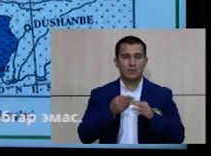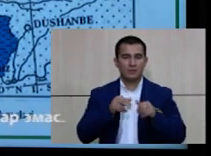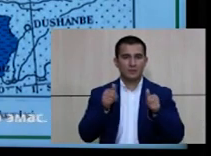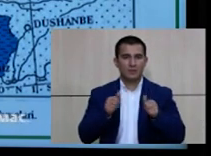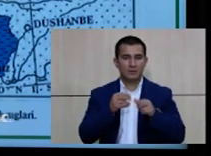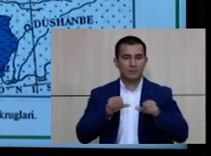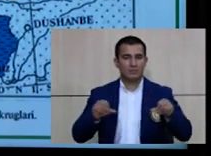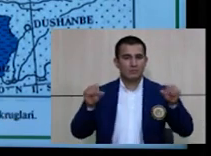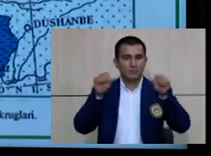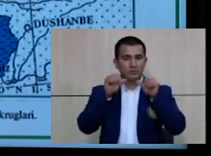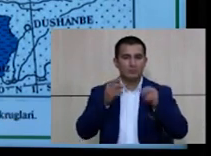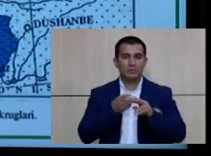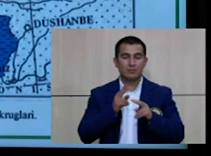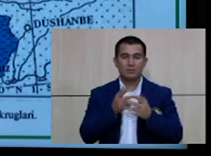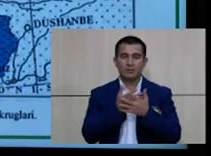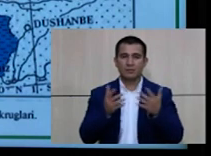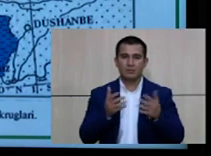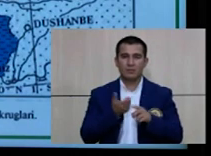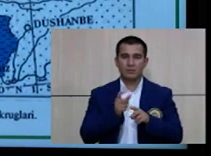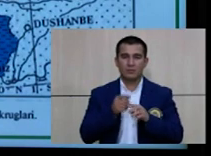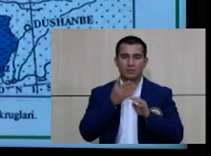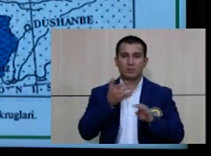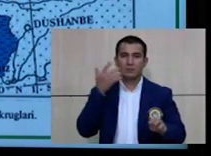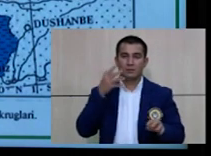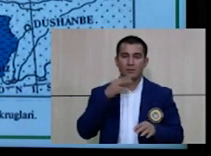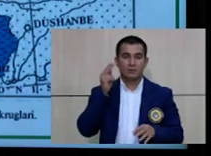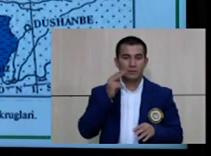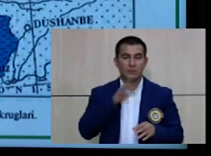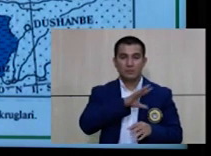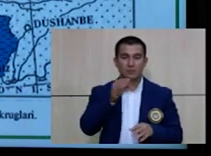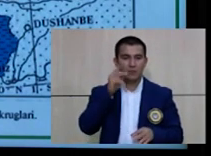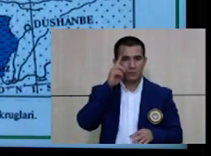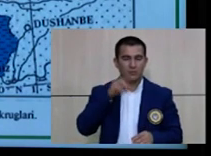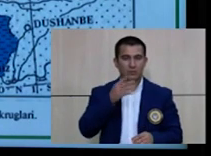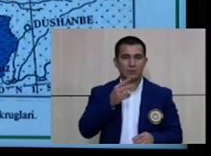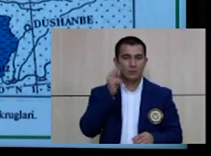omil ekanligini siz avvalgi darslarda o'rgangansiz.